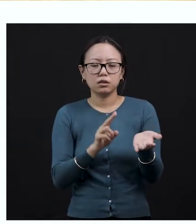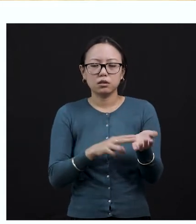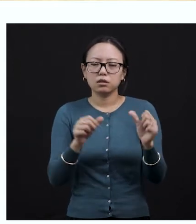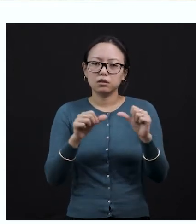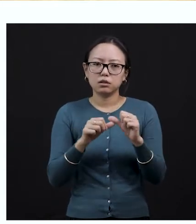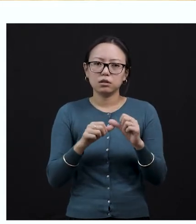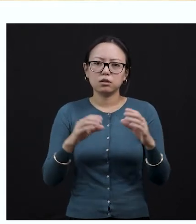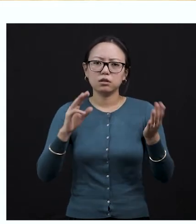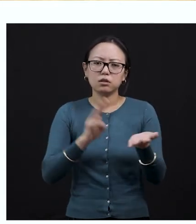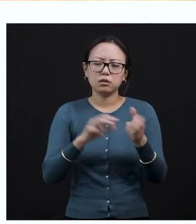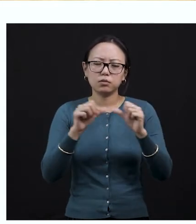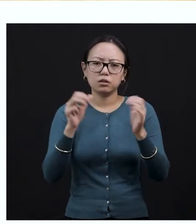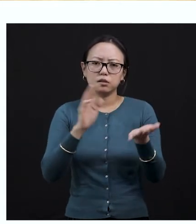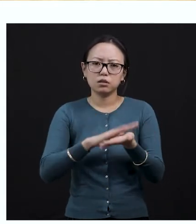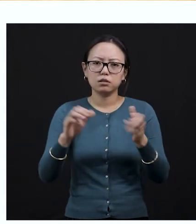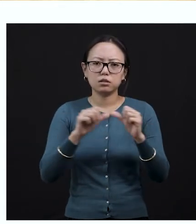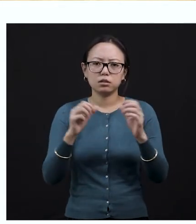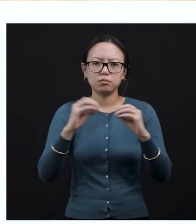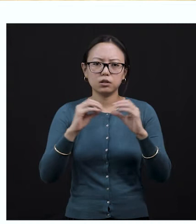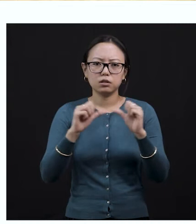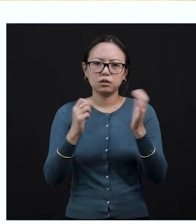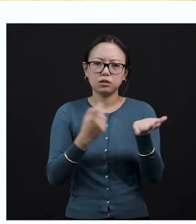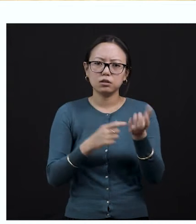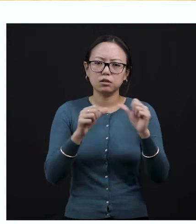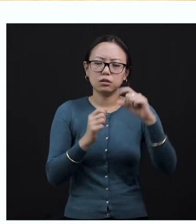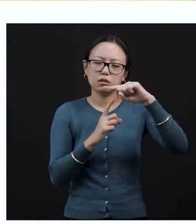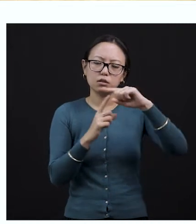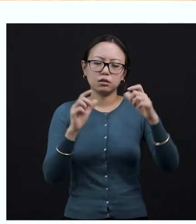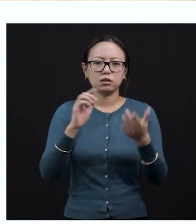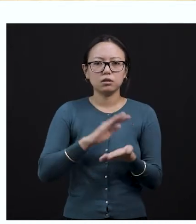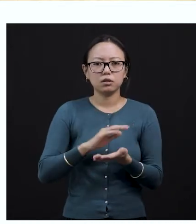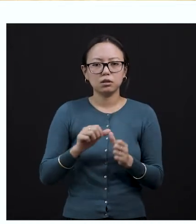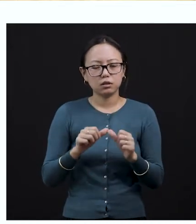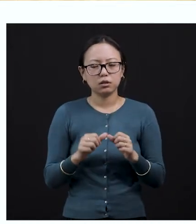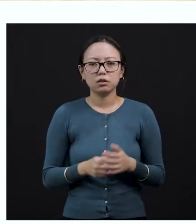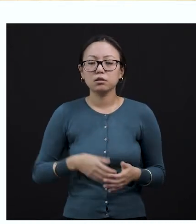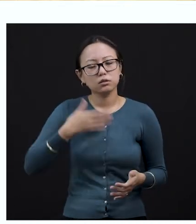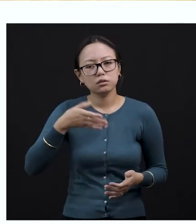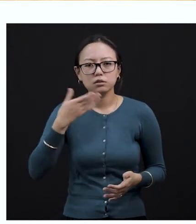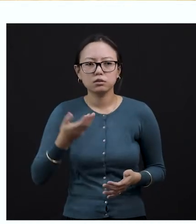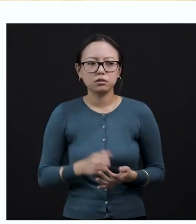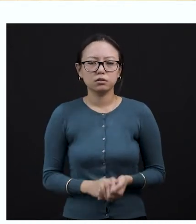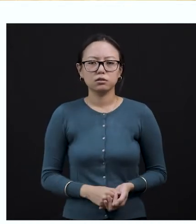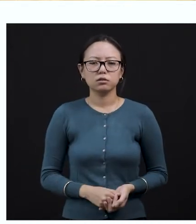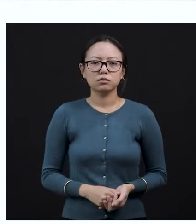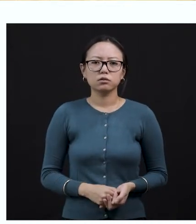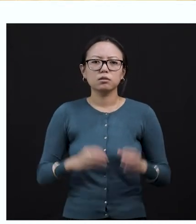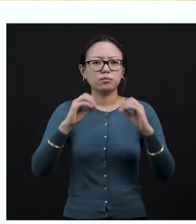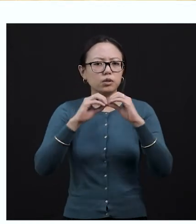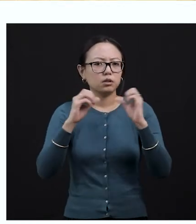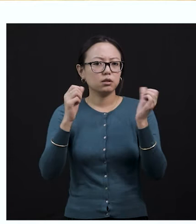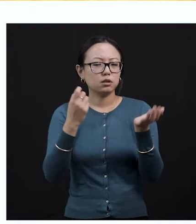days there were four castes, okay, which again I will explain to you later. So there were